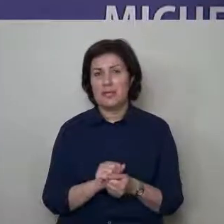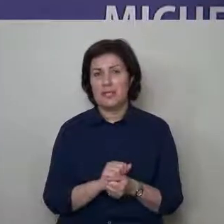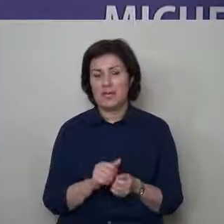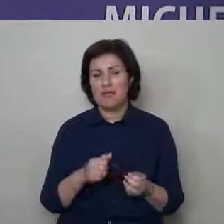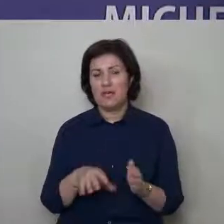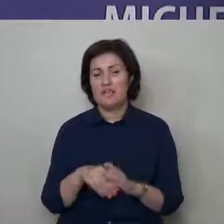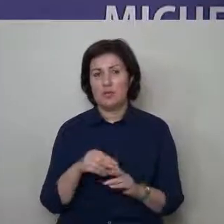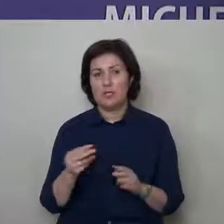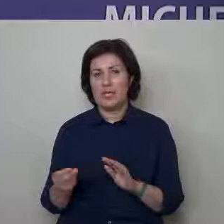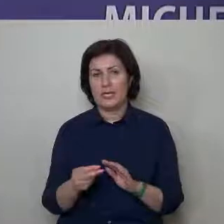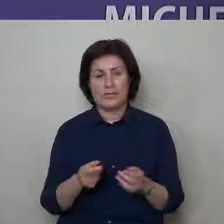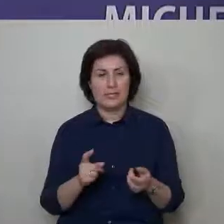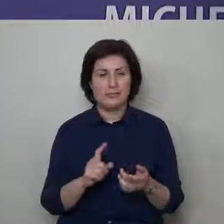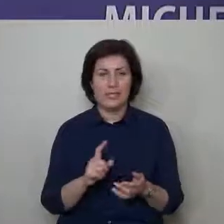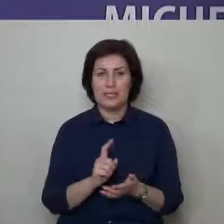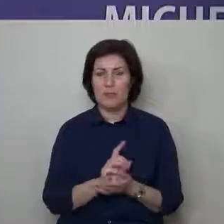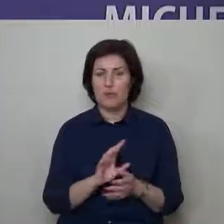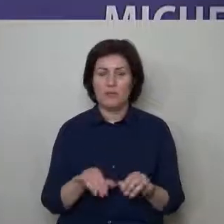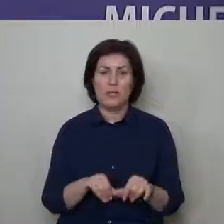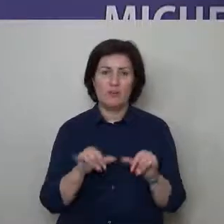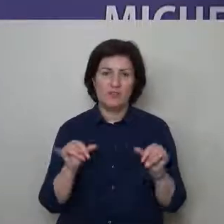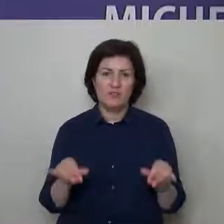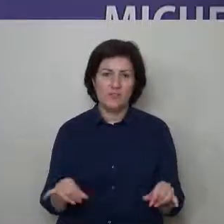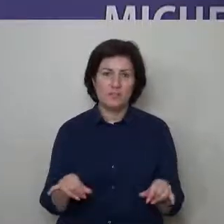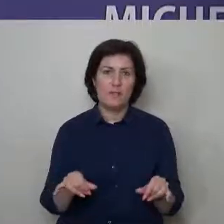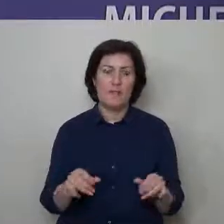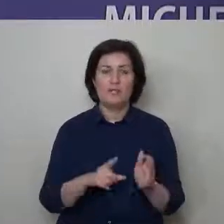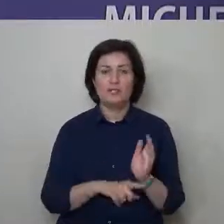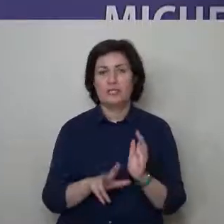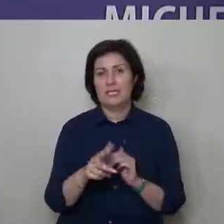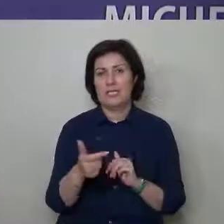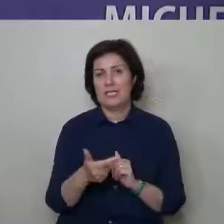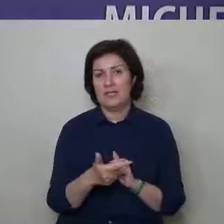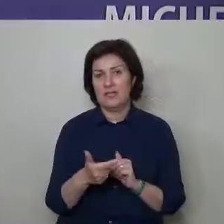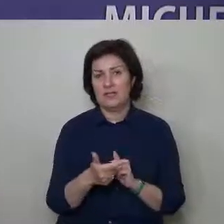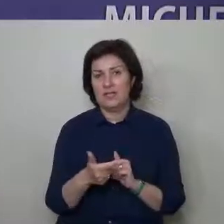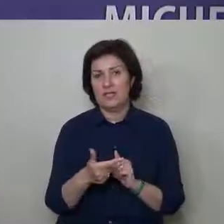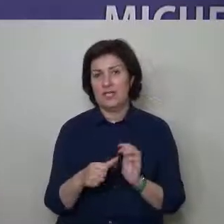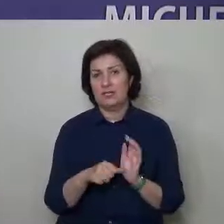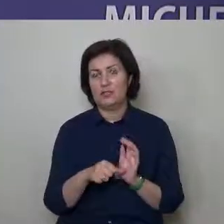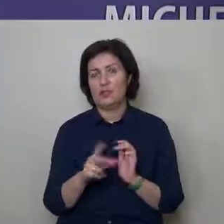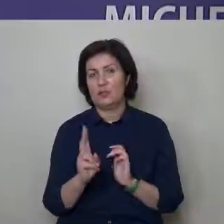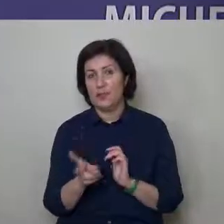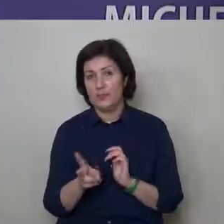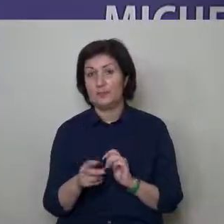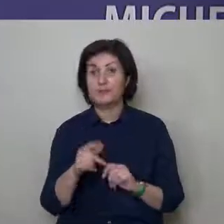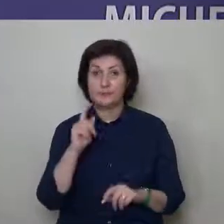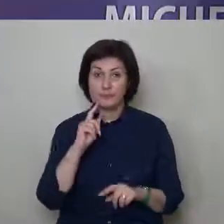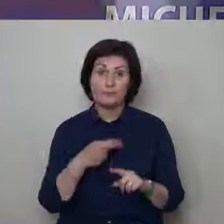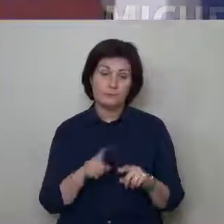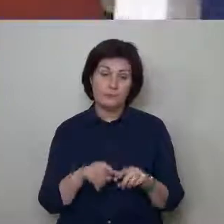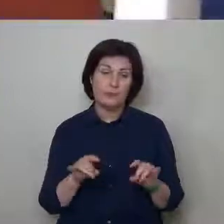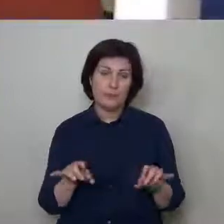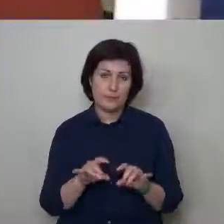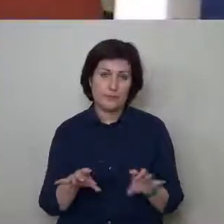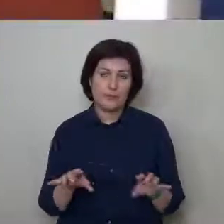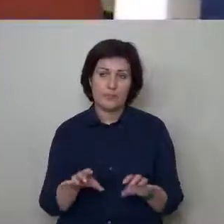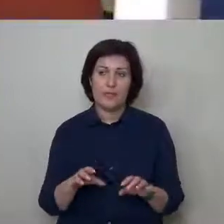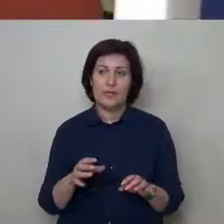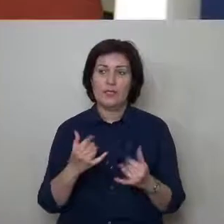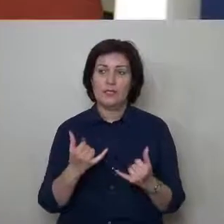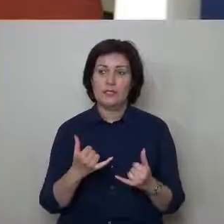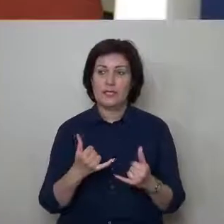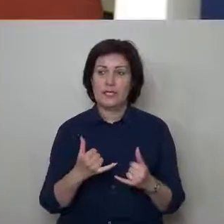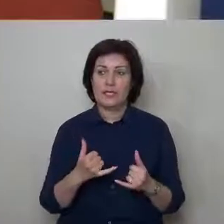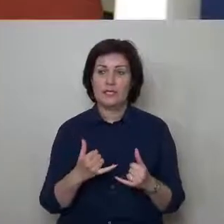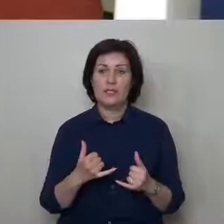the bribing of the votes, saying that the value of campaigning materials shouldn't